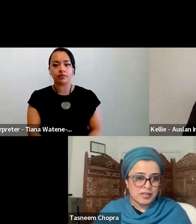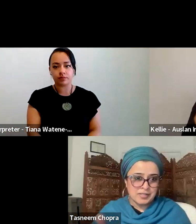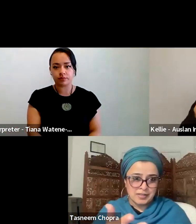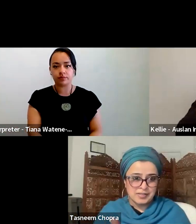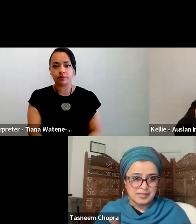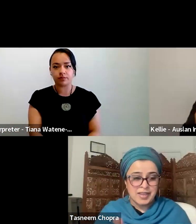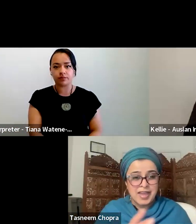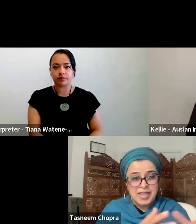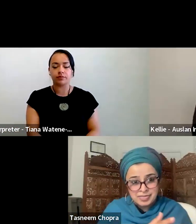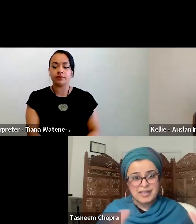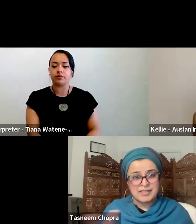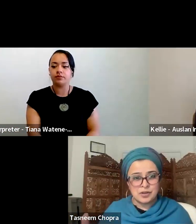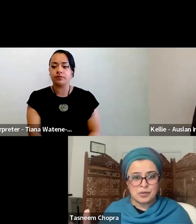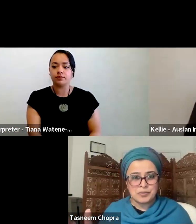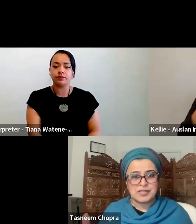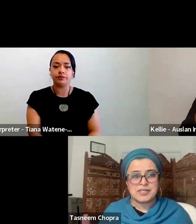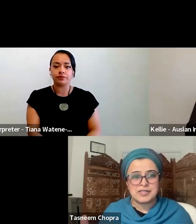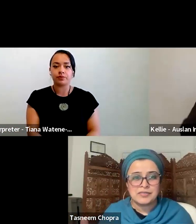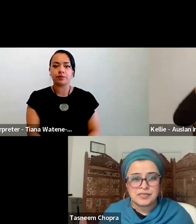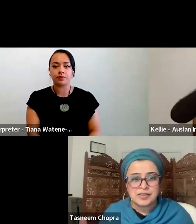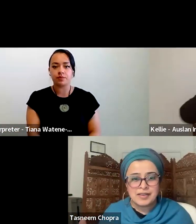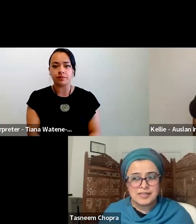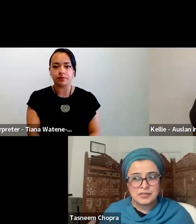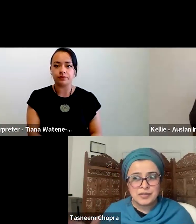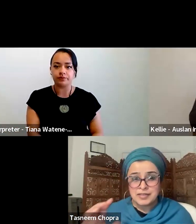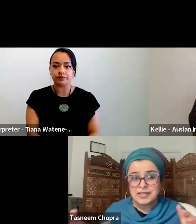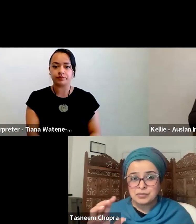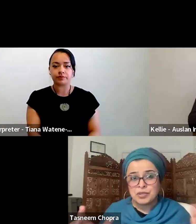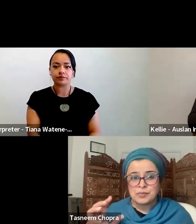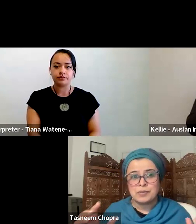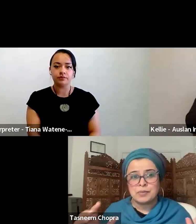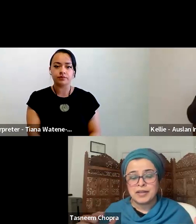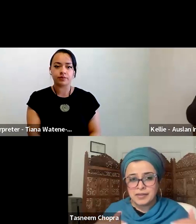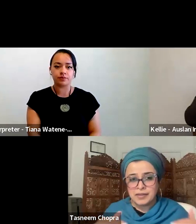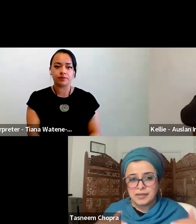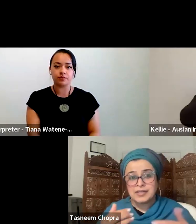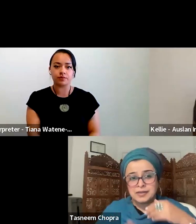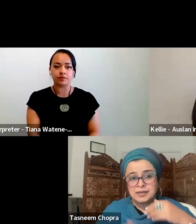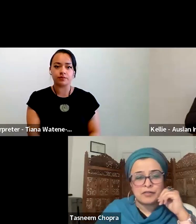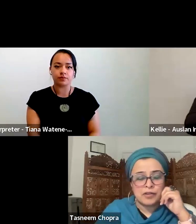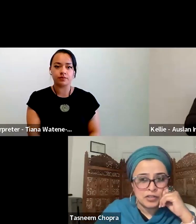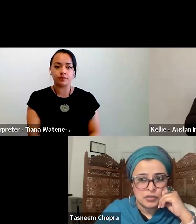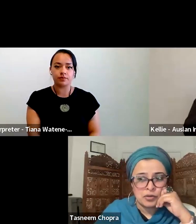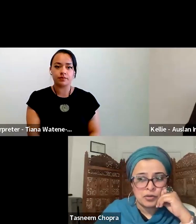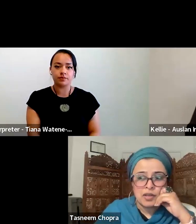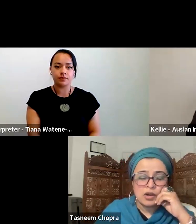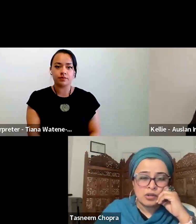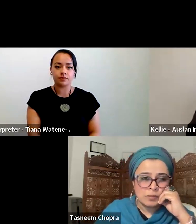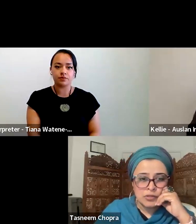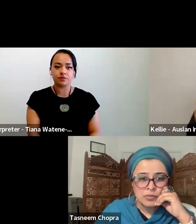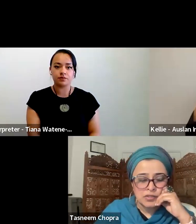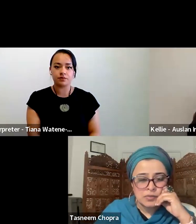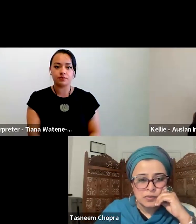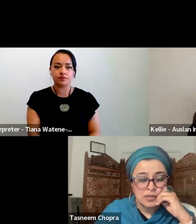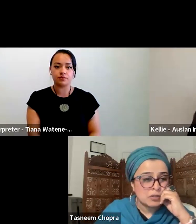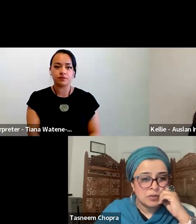cohort, their friends, and their sector, and that's not representative. So that is really problematic, and that is something that I've run into